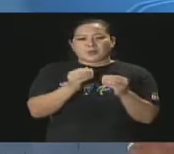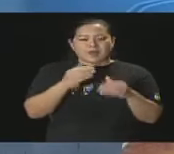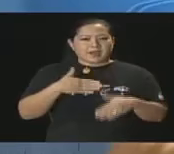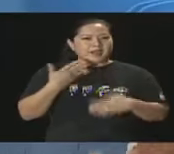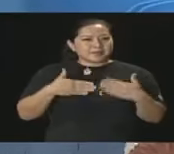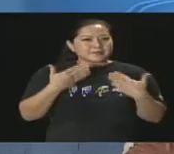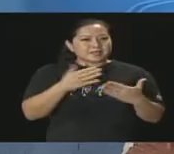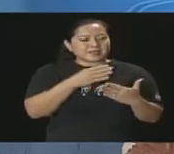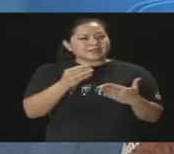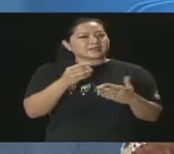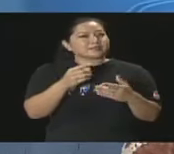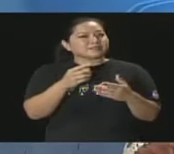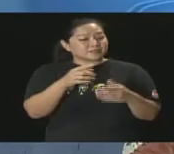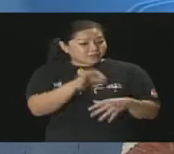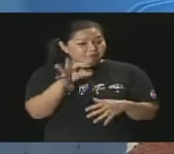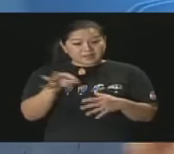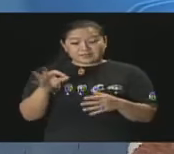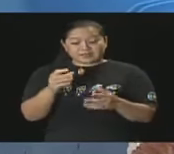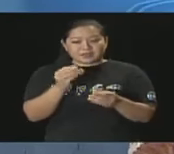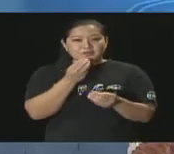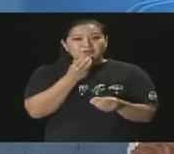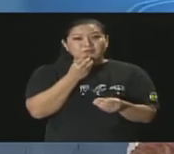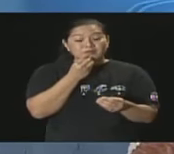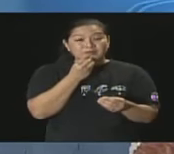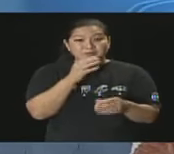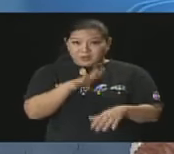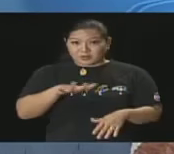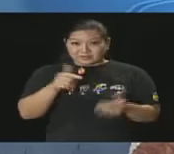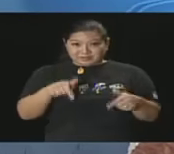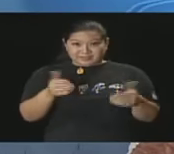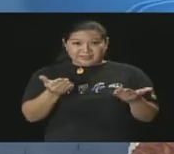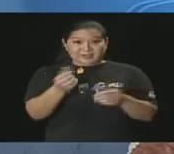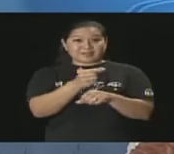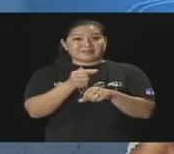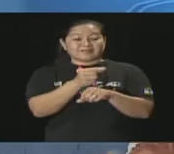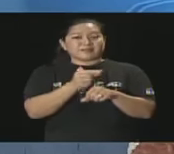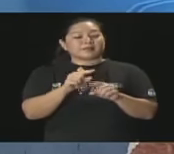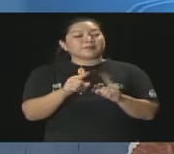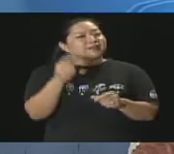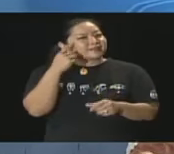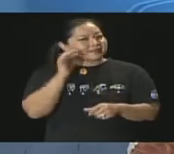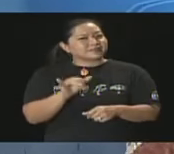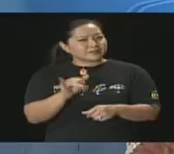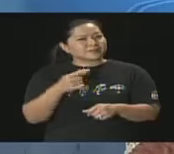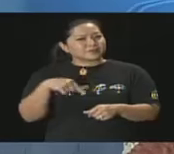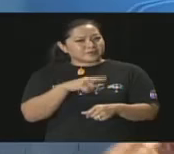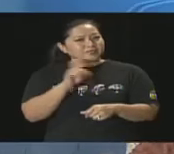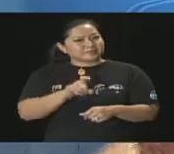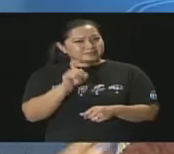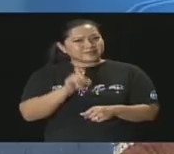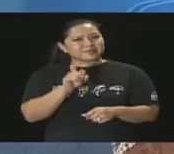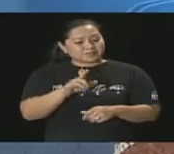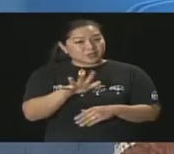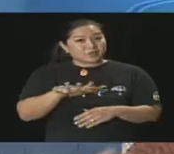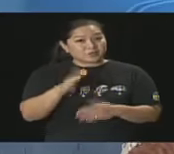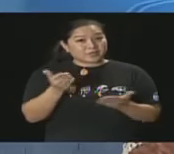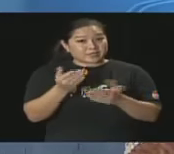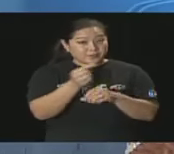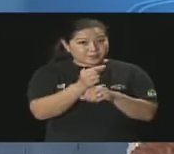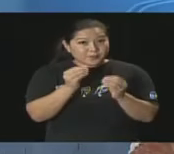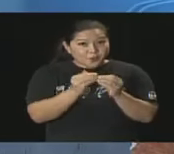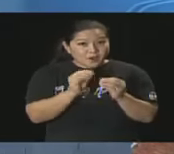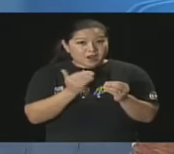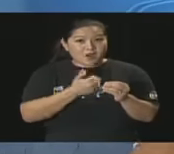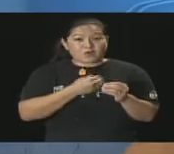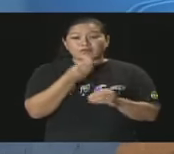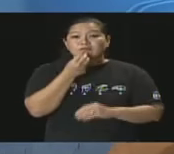people, if buying food locally. So I think that that would be something we really need to localize more, is our food.